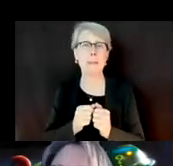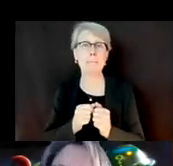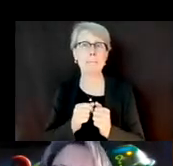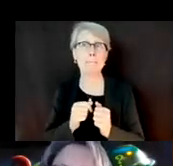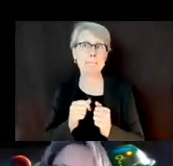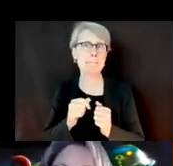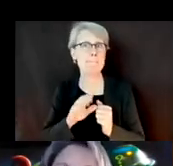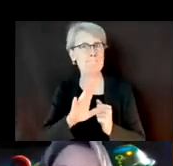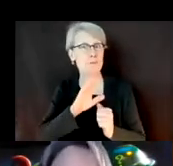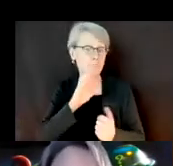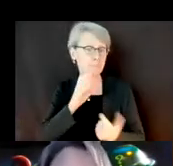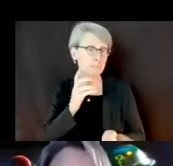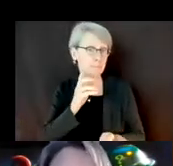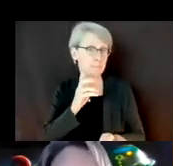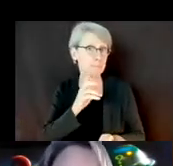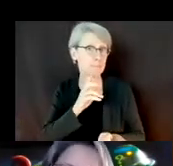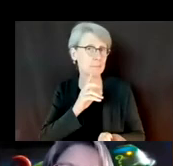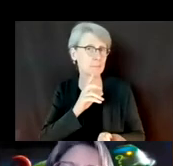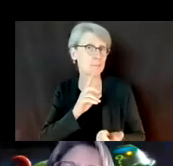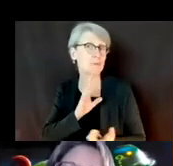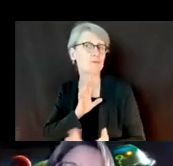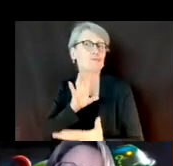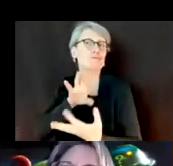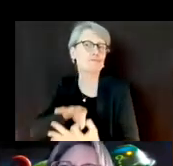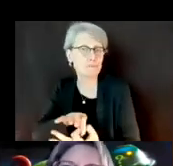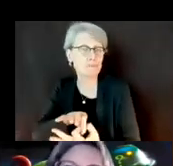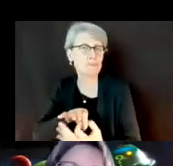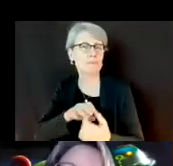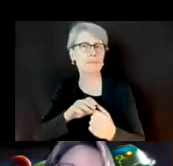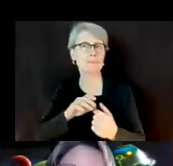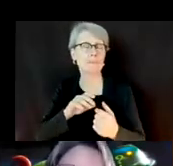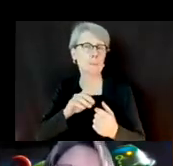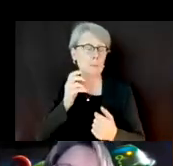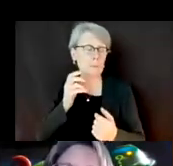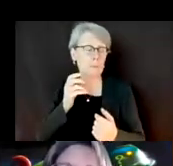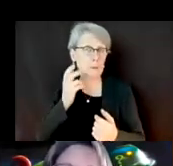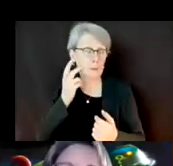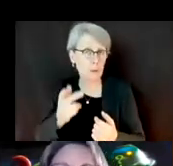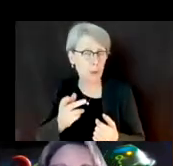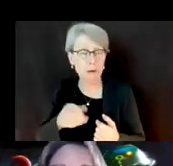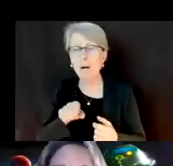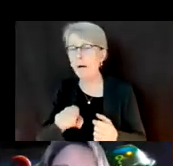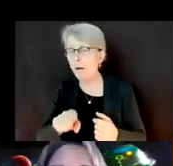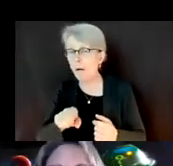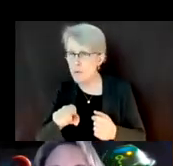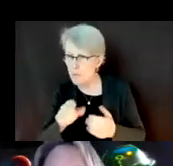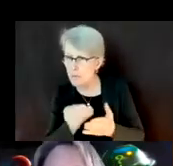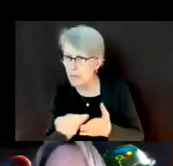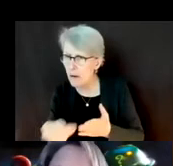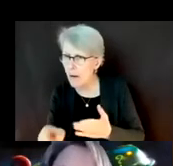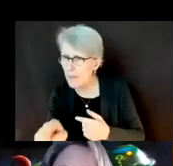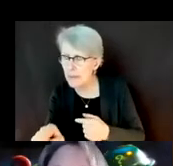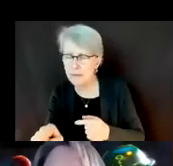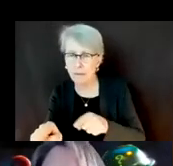sometimes that you've opted into. You've probably seen things like that. People have bought this, also bought